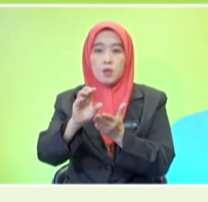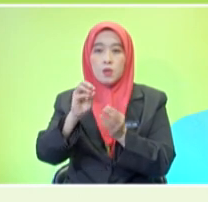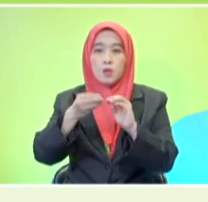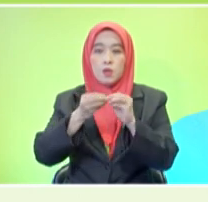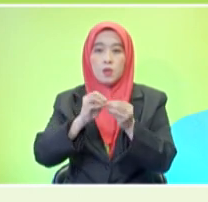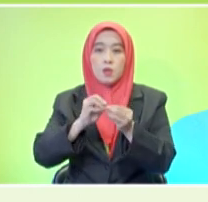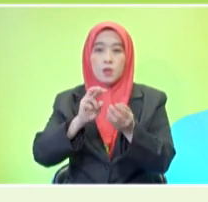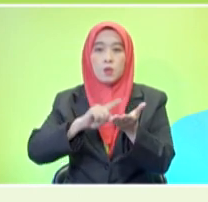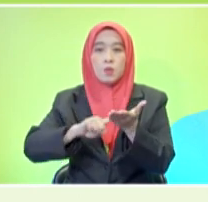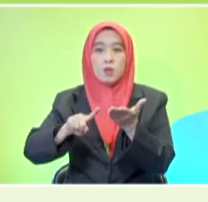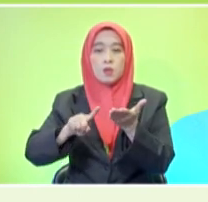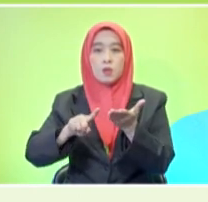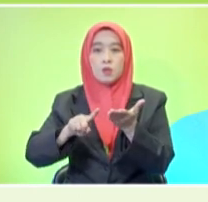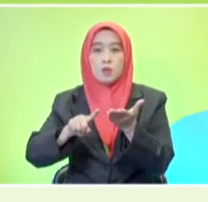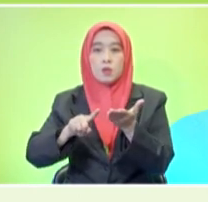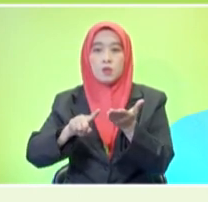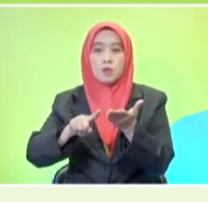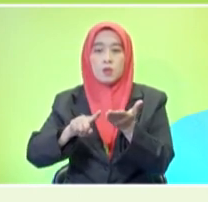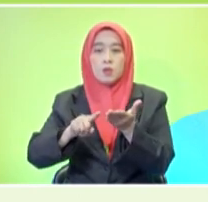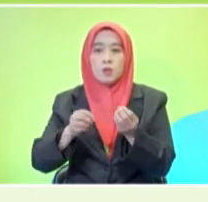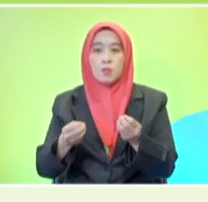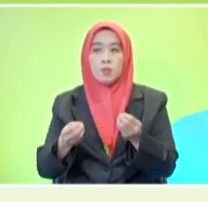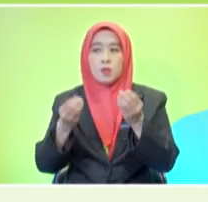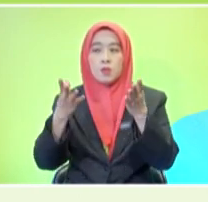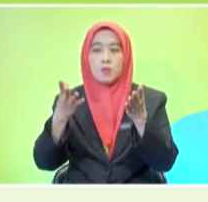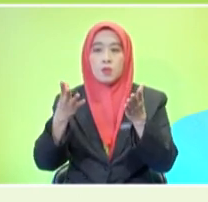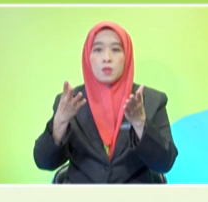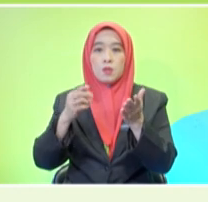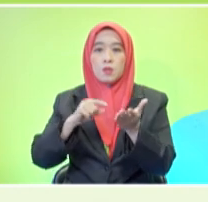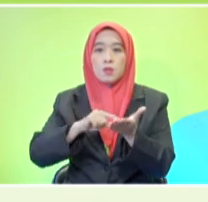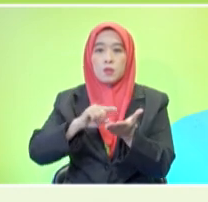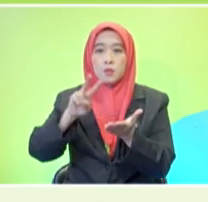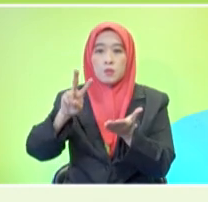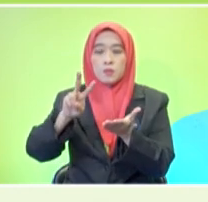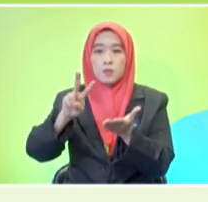actually the manipulated variable. So manipulated variable